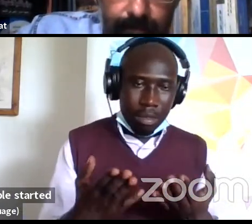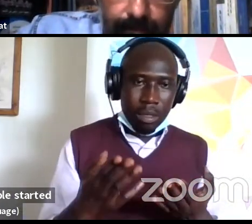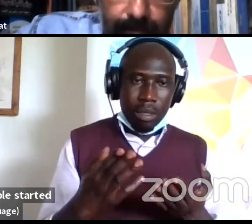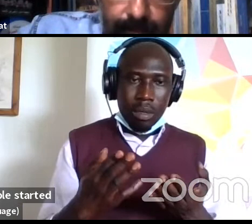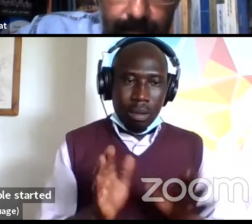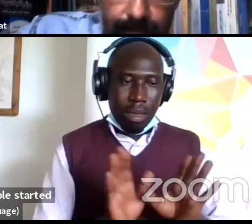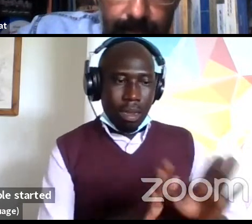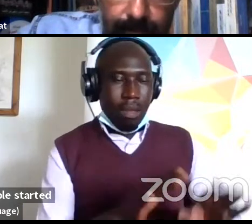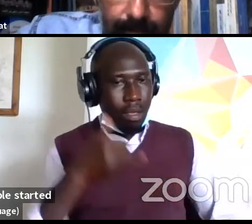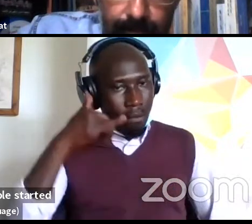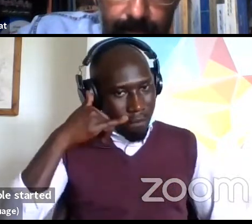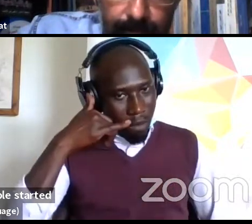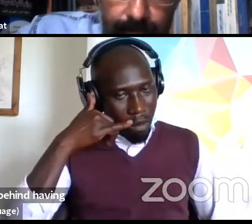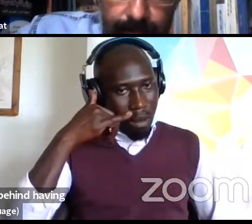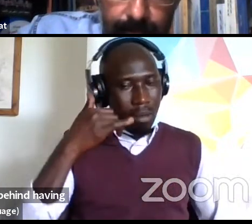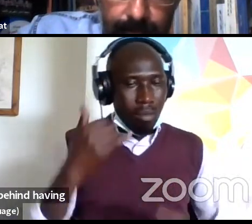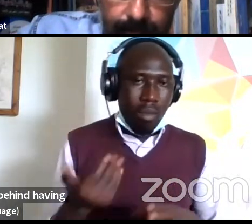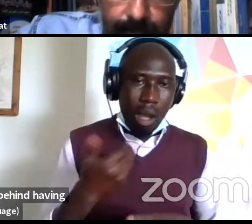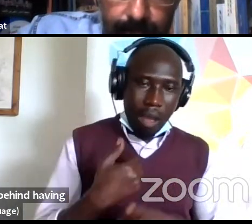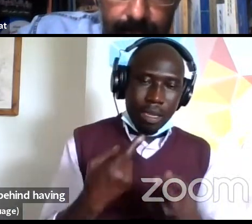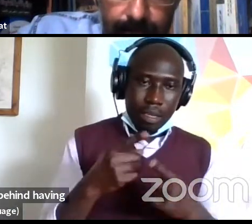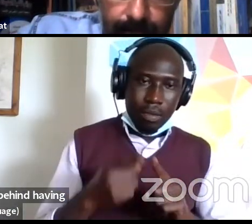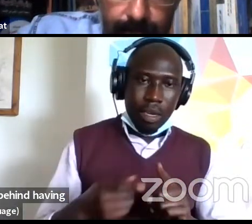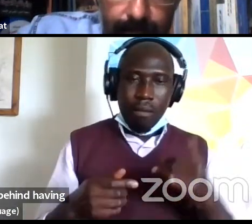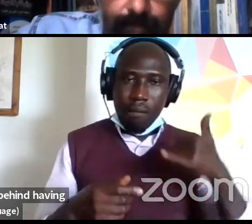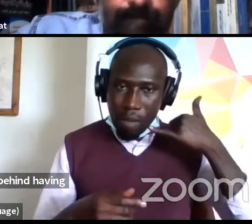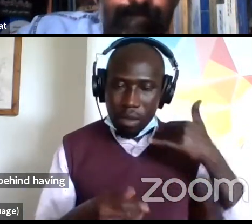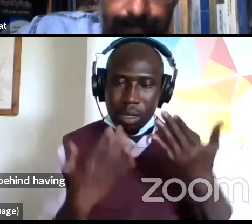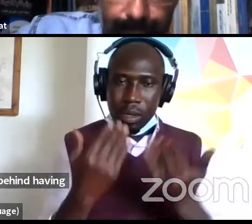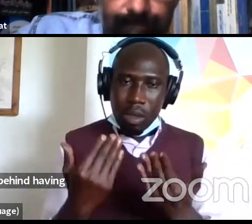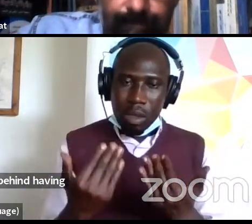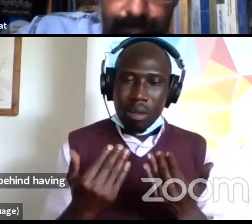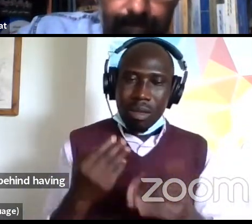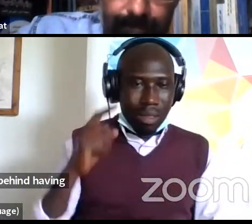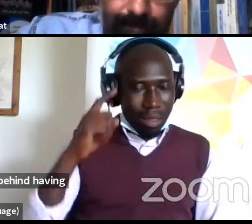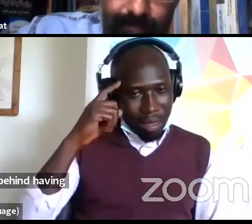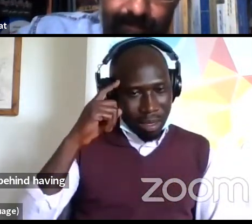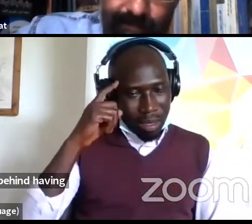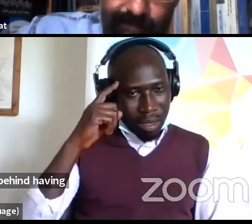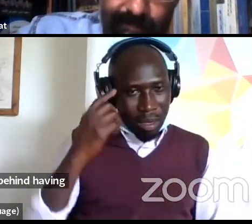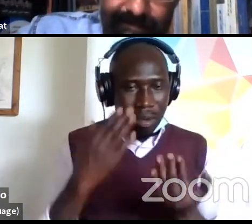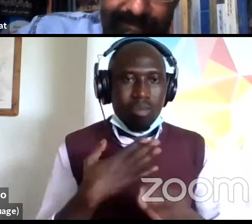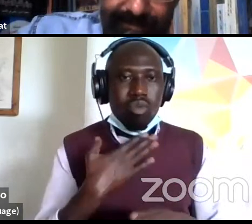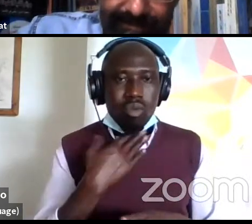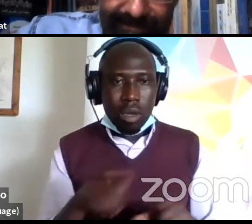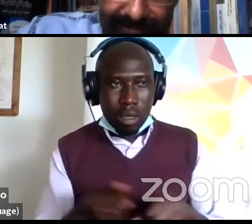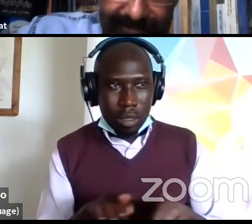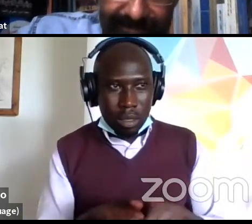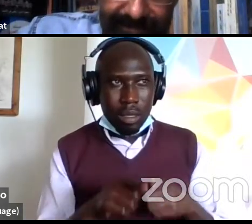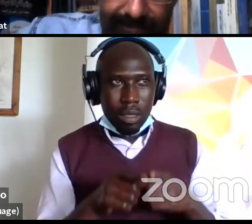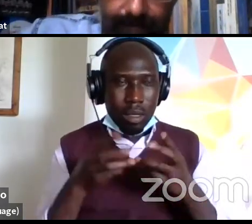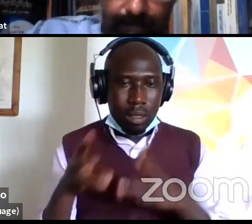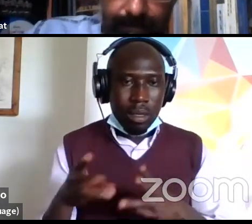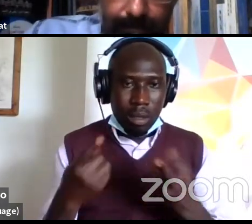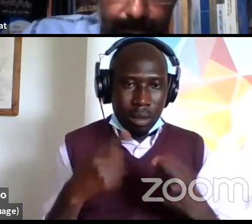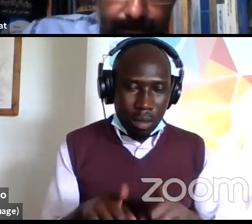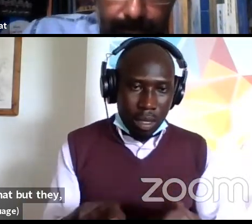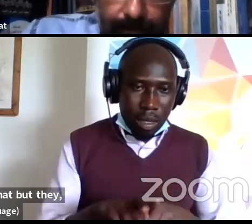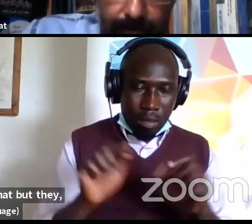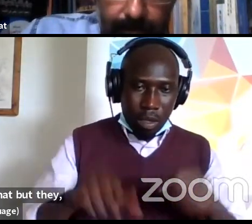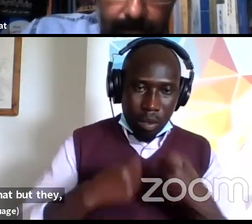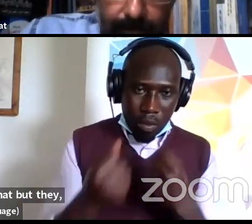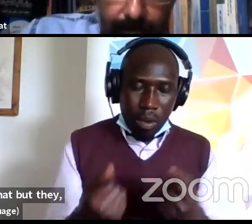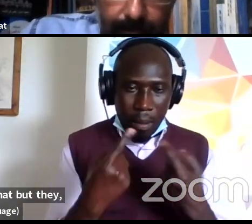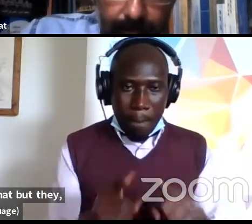their phones behind, having different phones. And so I think they wanted to sustain that, but they couldn't. But this